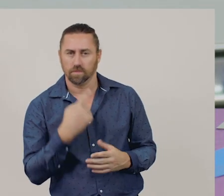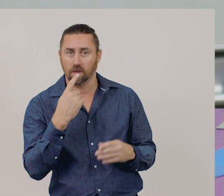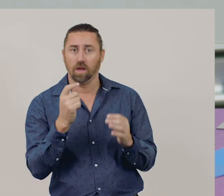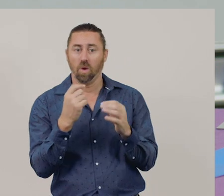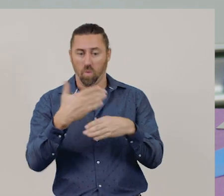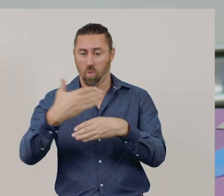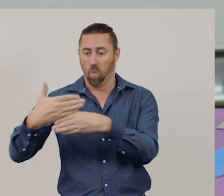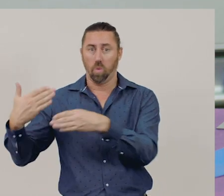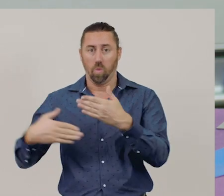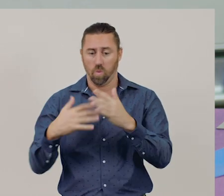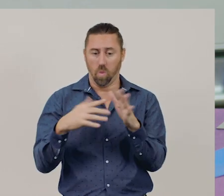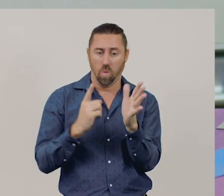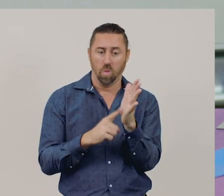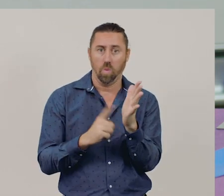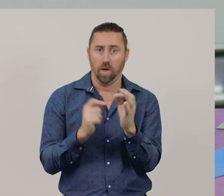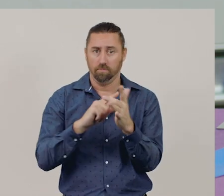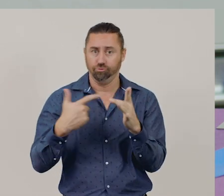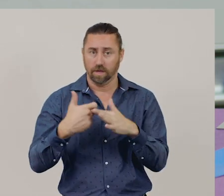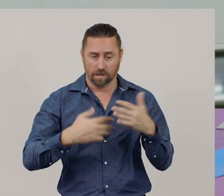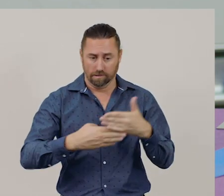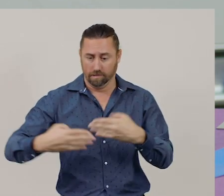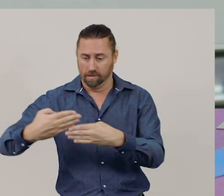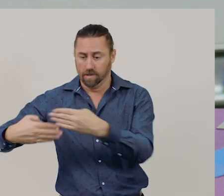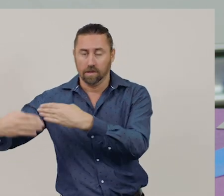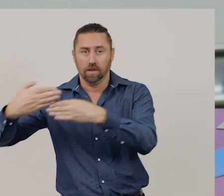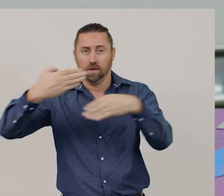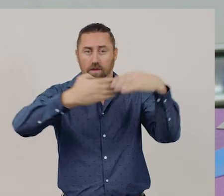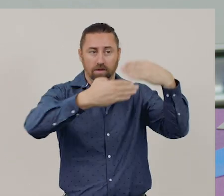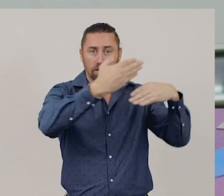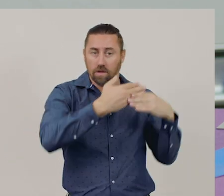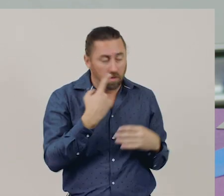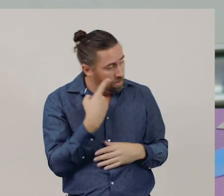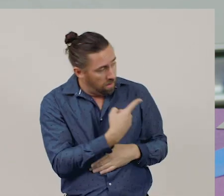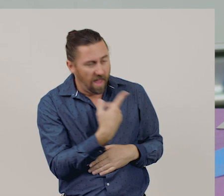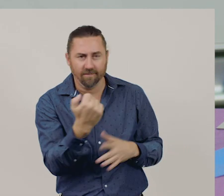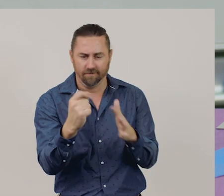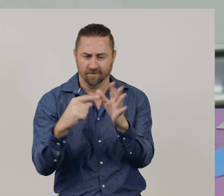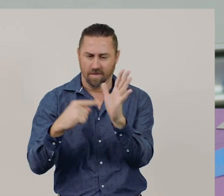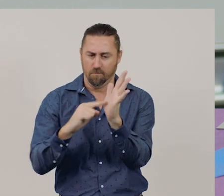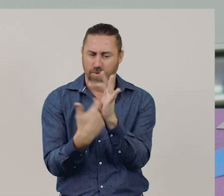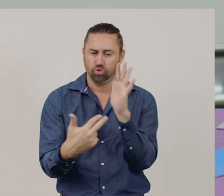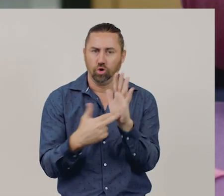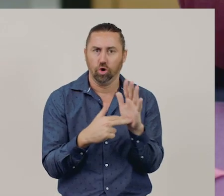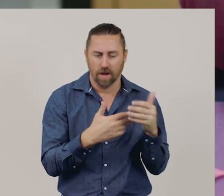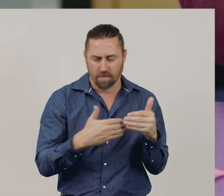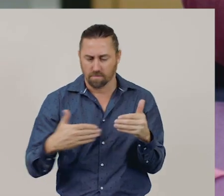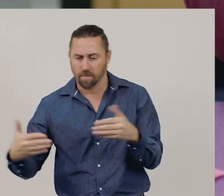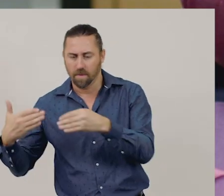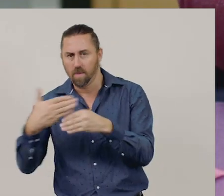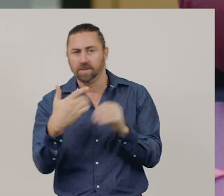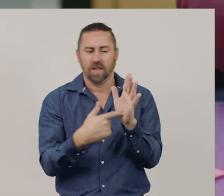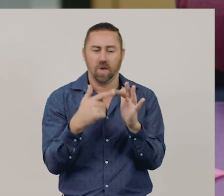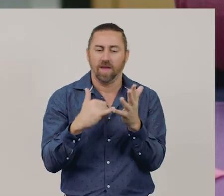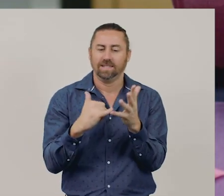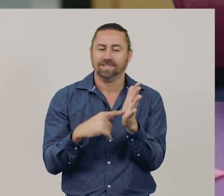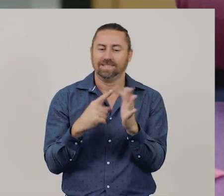brick wall I built out of blocks. Can we immediately see the repeating pattern of bricks? This